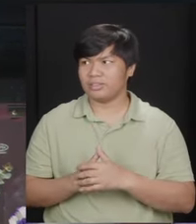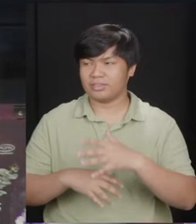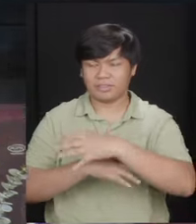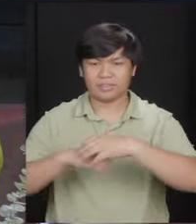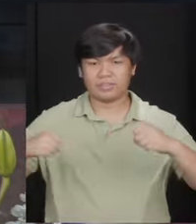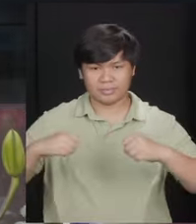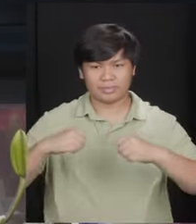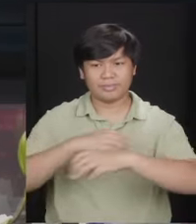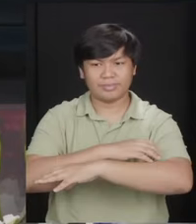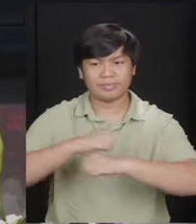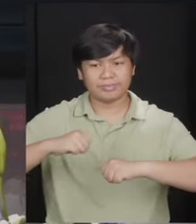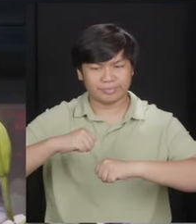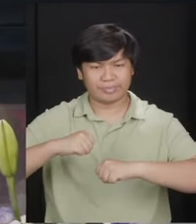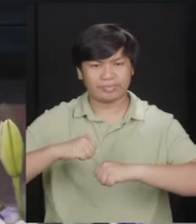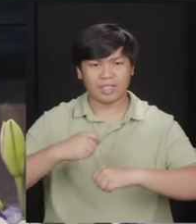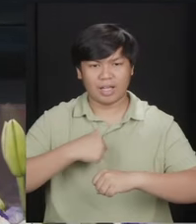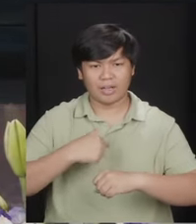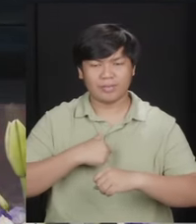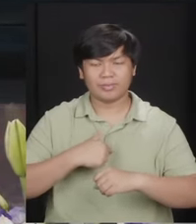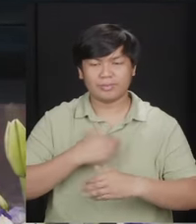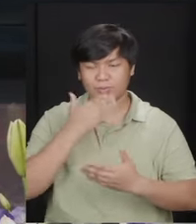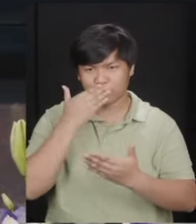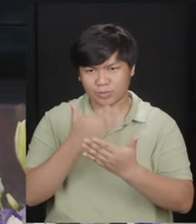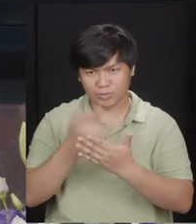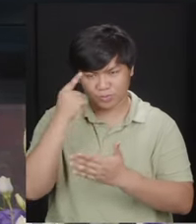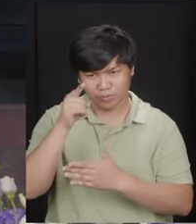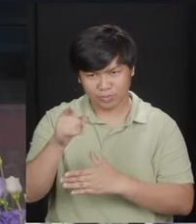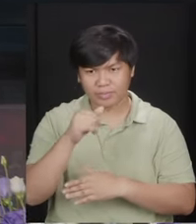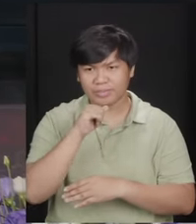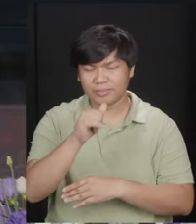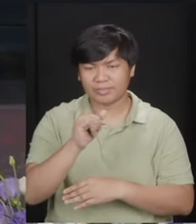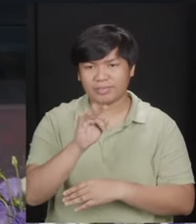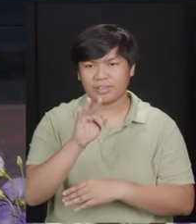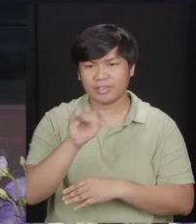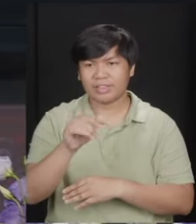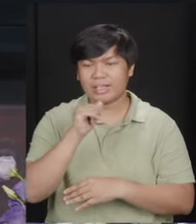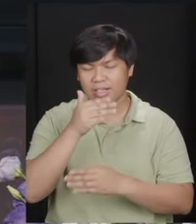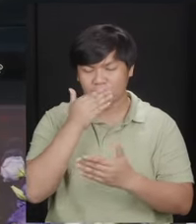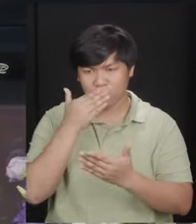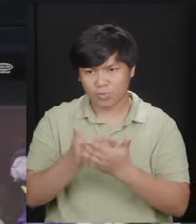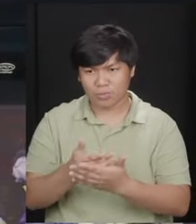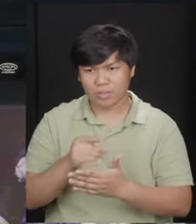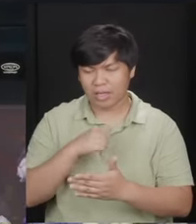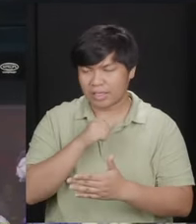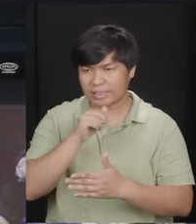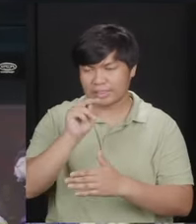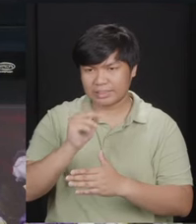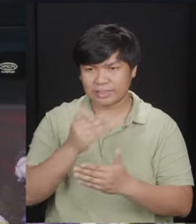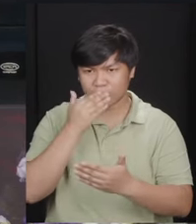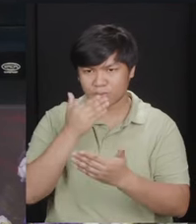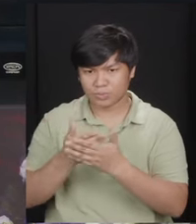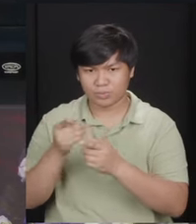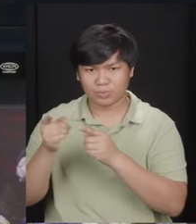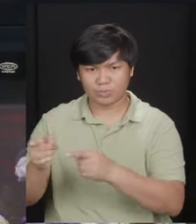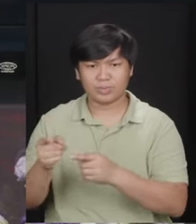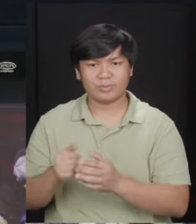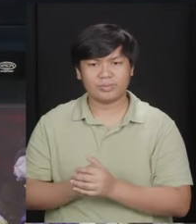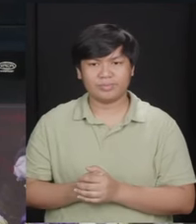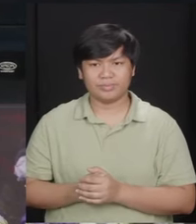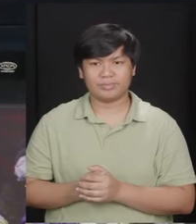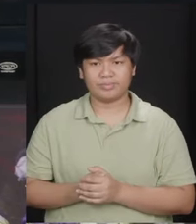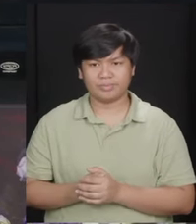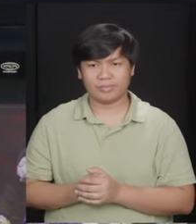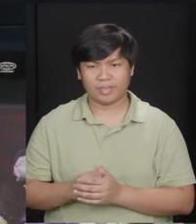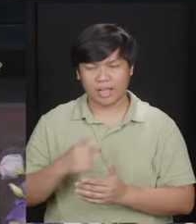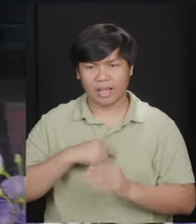me, I'll be nice to you. If you're not nice to me, I'm not obligated to be nice to you. There's nothing wrong with that, okay? Can